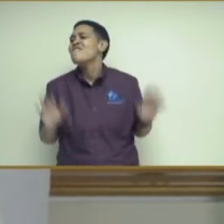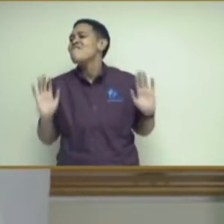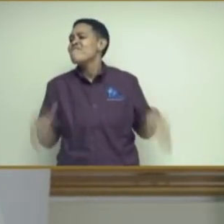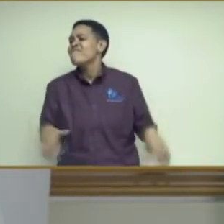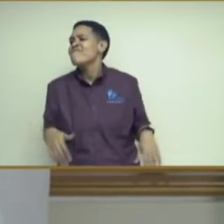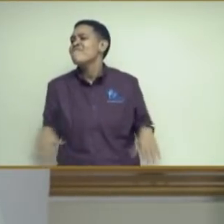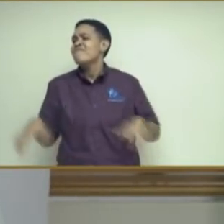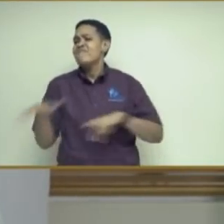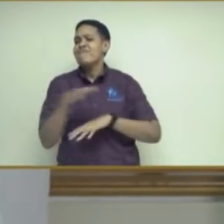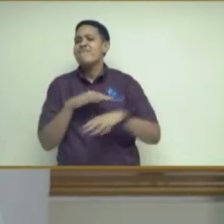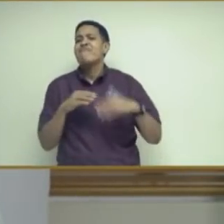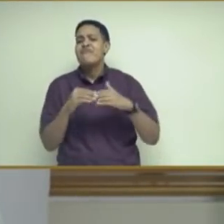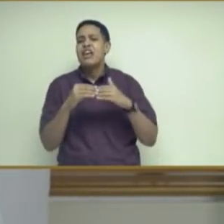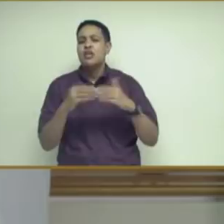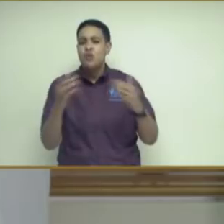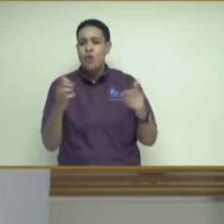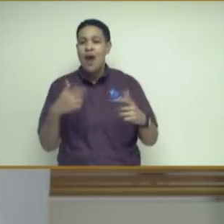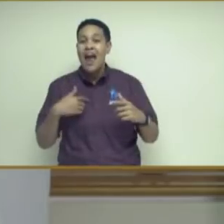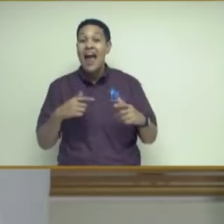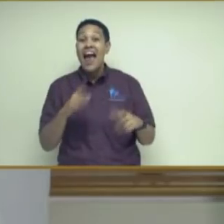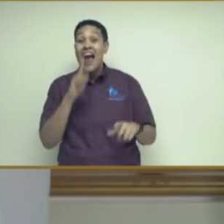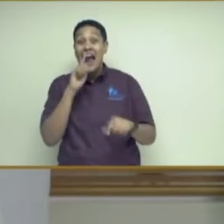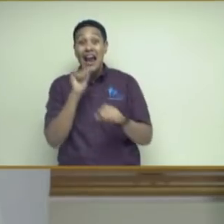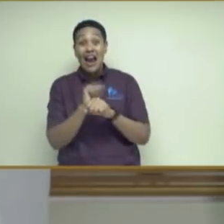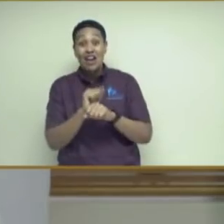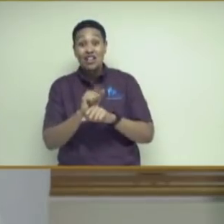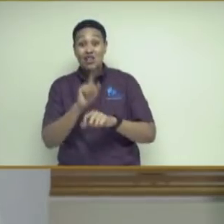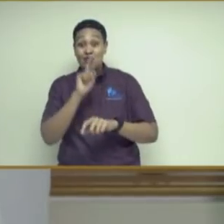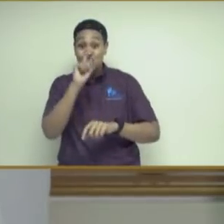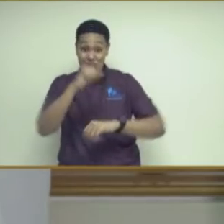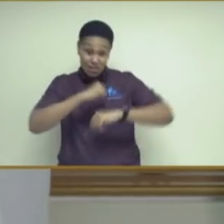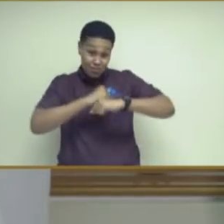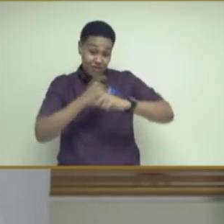guarantee absolute protection